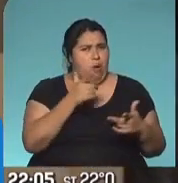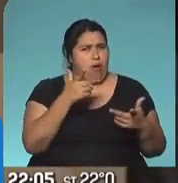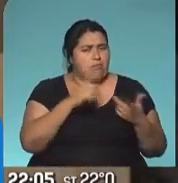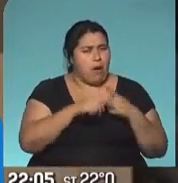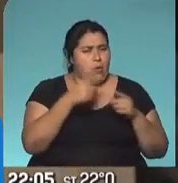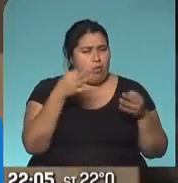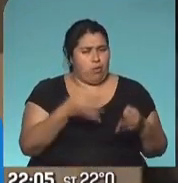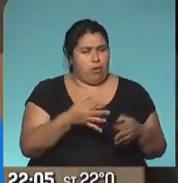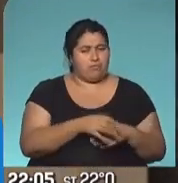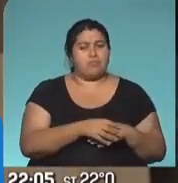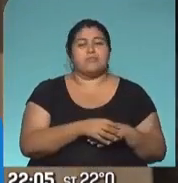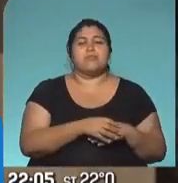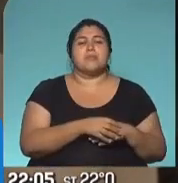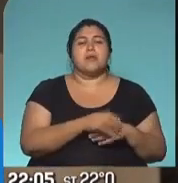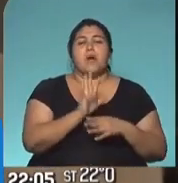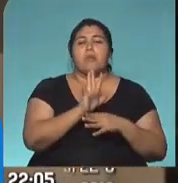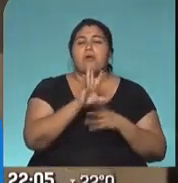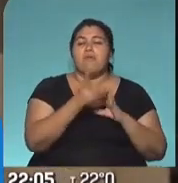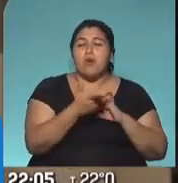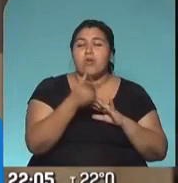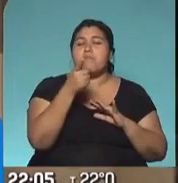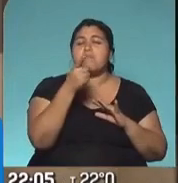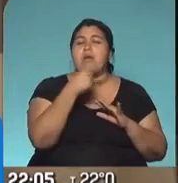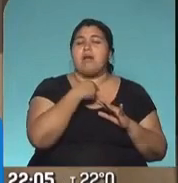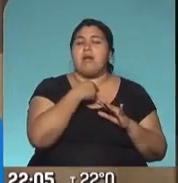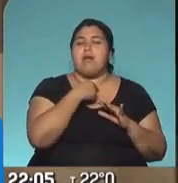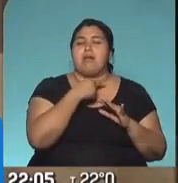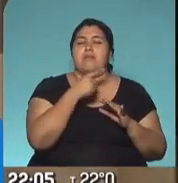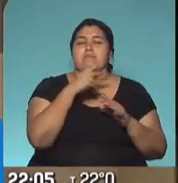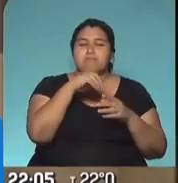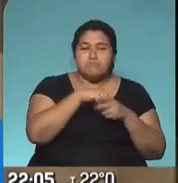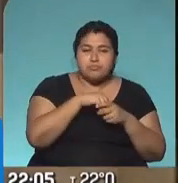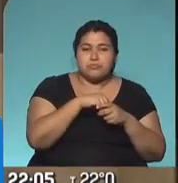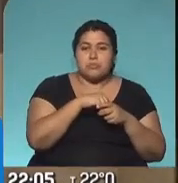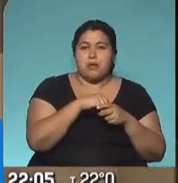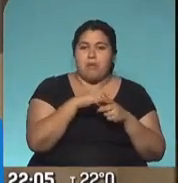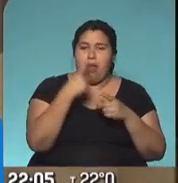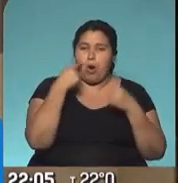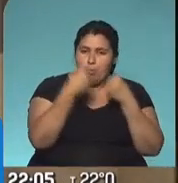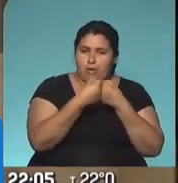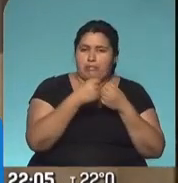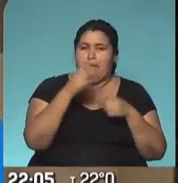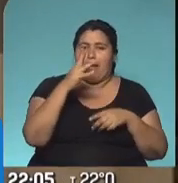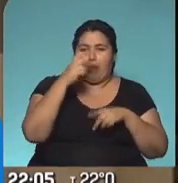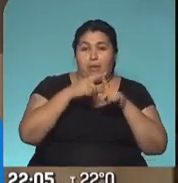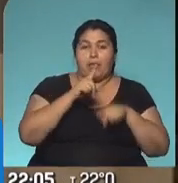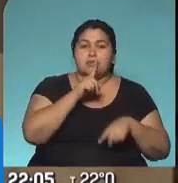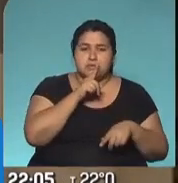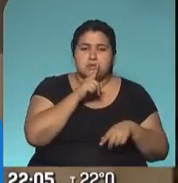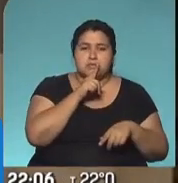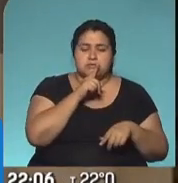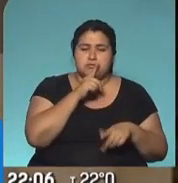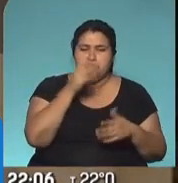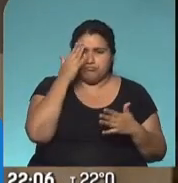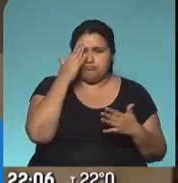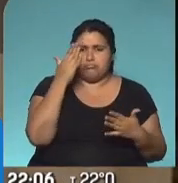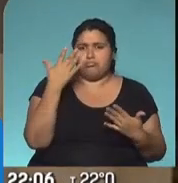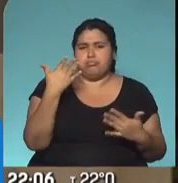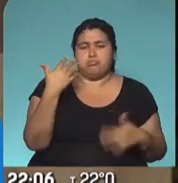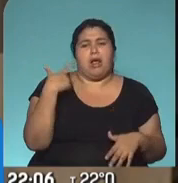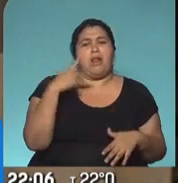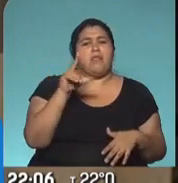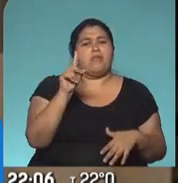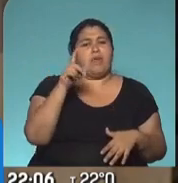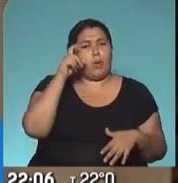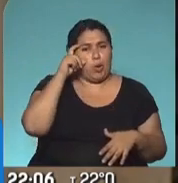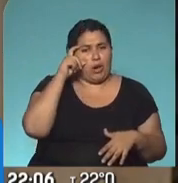And yes, they will have an overwhelming mandate from this election to get Brexit done, and we will honour that mandate